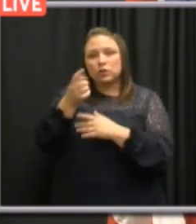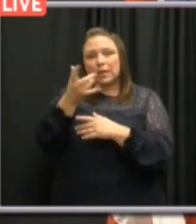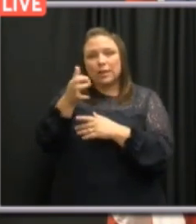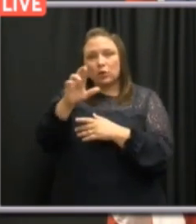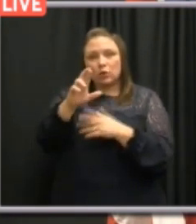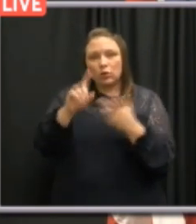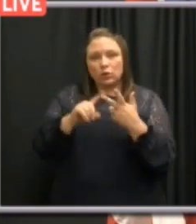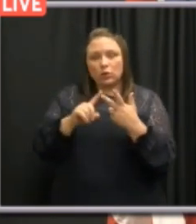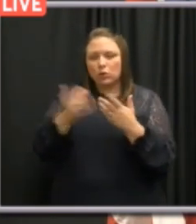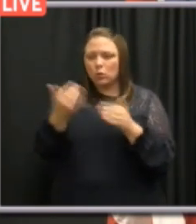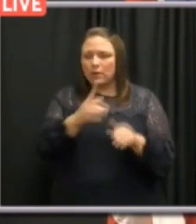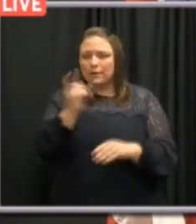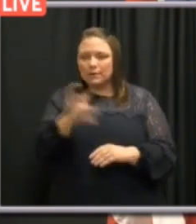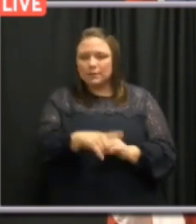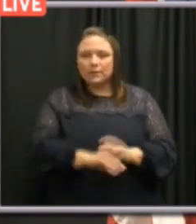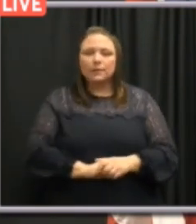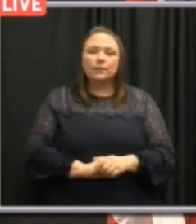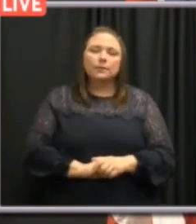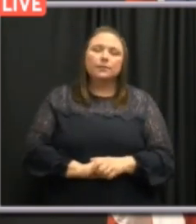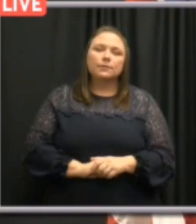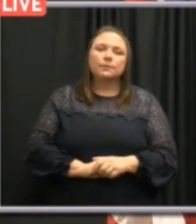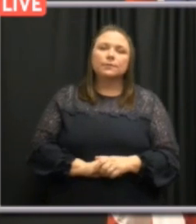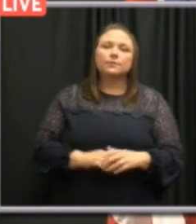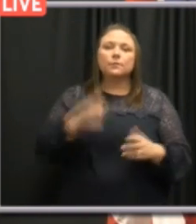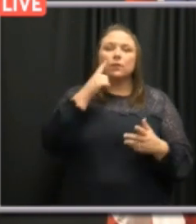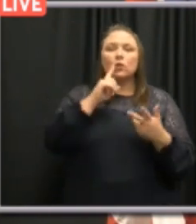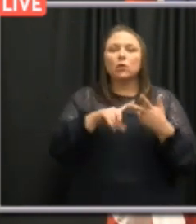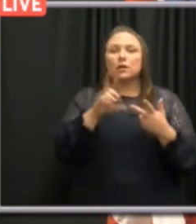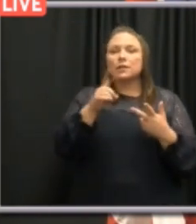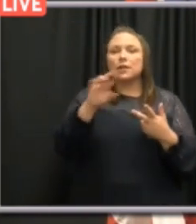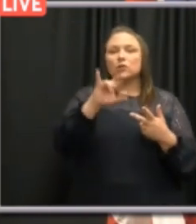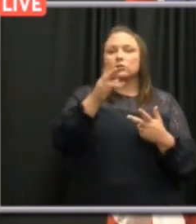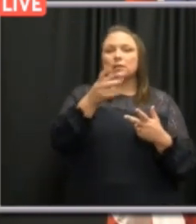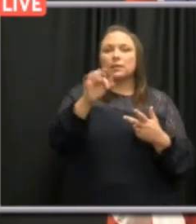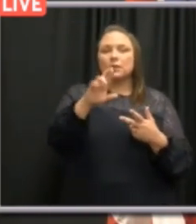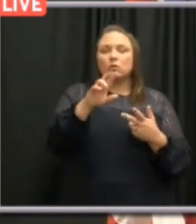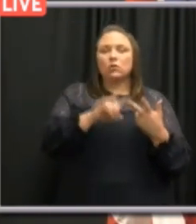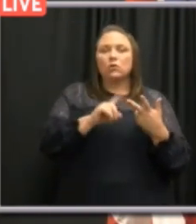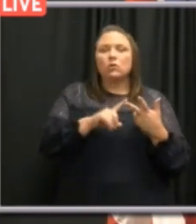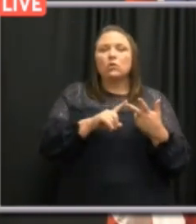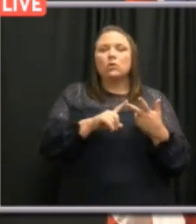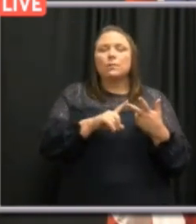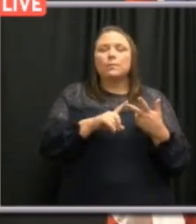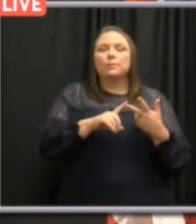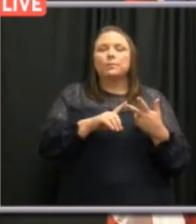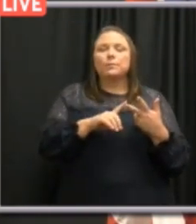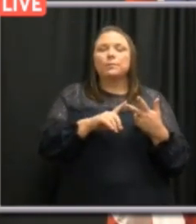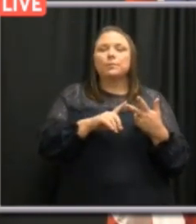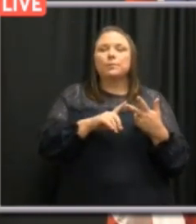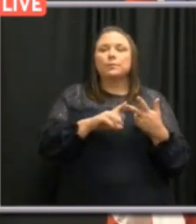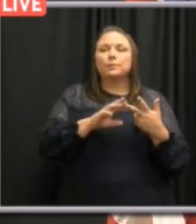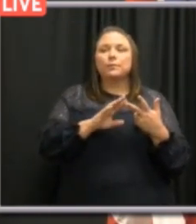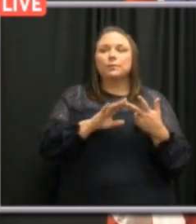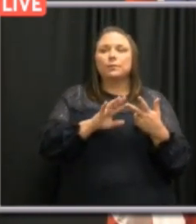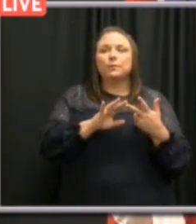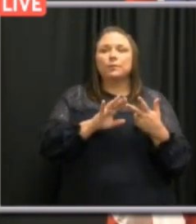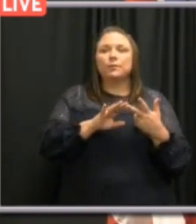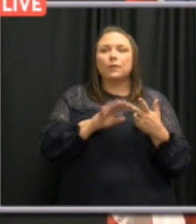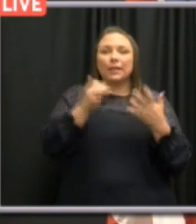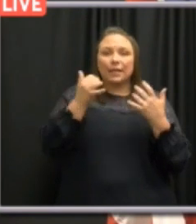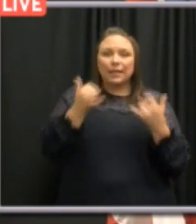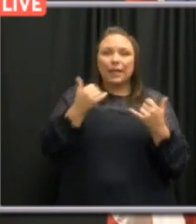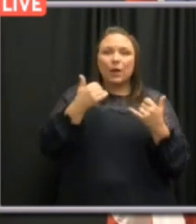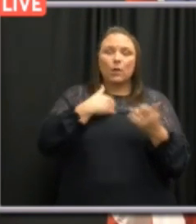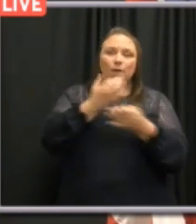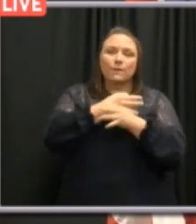Go ahead, Nayeli. For Dr. Jahanger, how do you think now that we have free